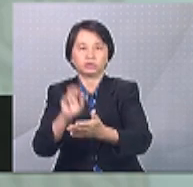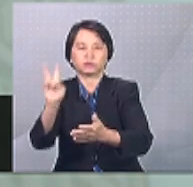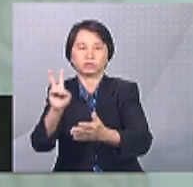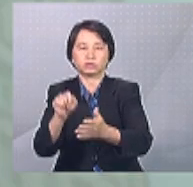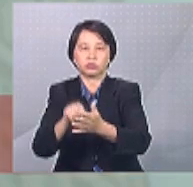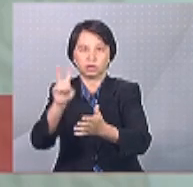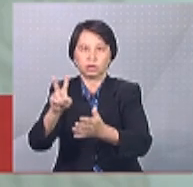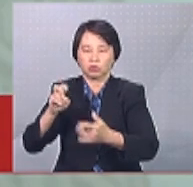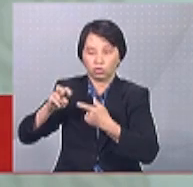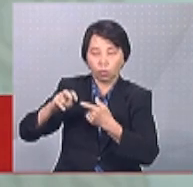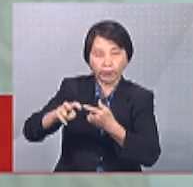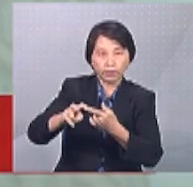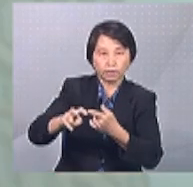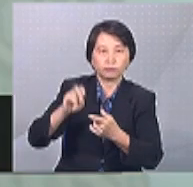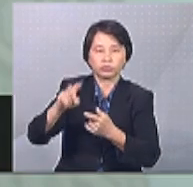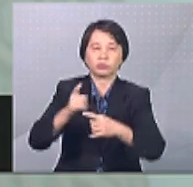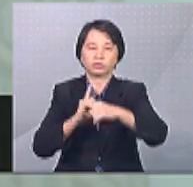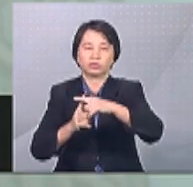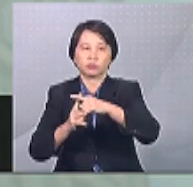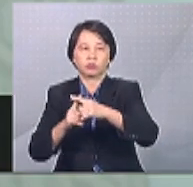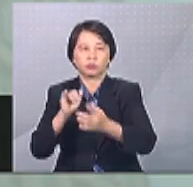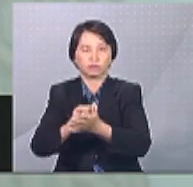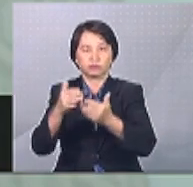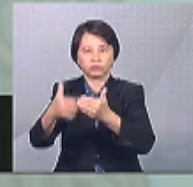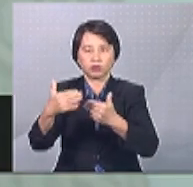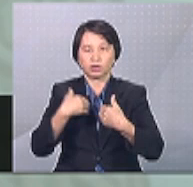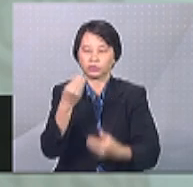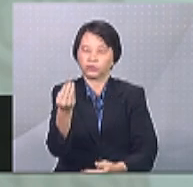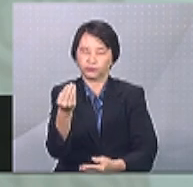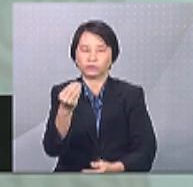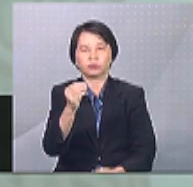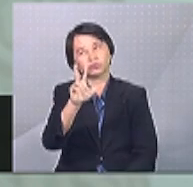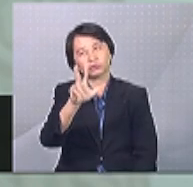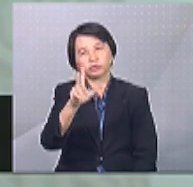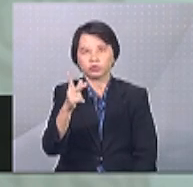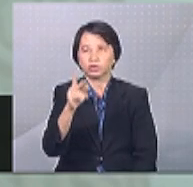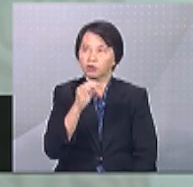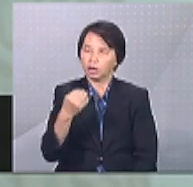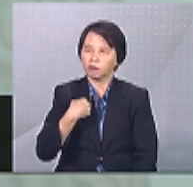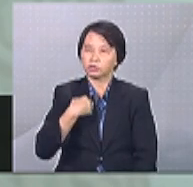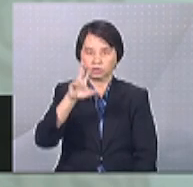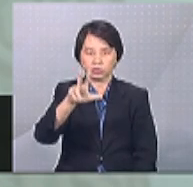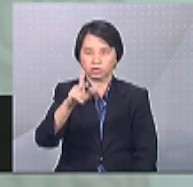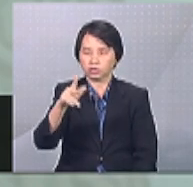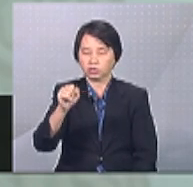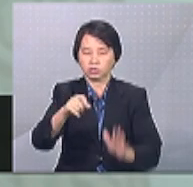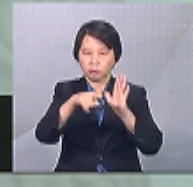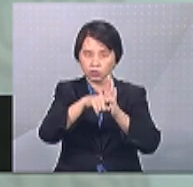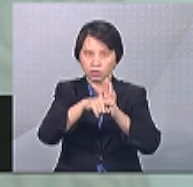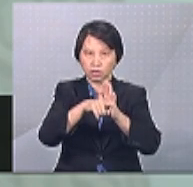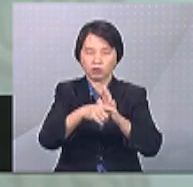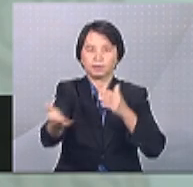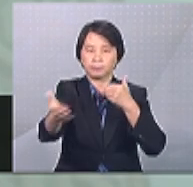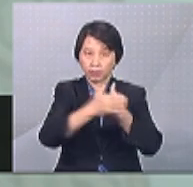virus shedding. Because of that, it's a positive. So far, we have three cases, if I'm not mistaken, and negative, and it went back.